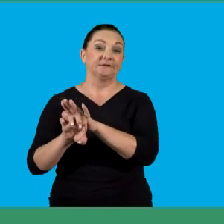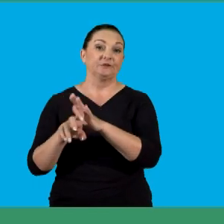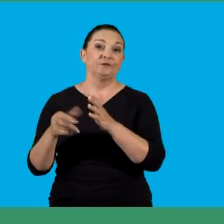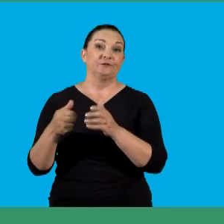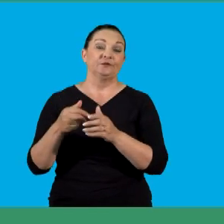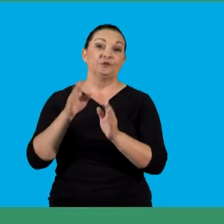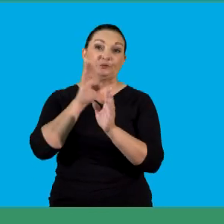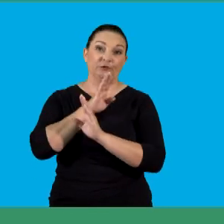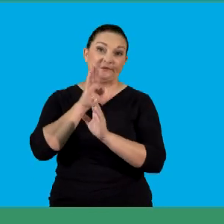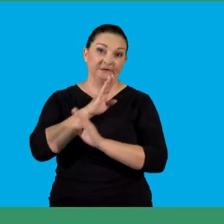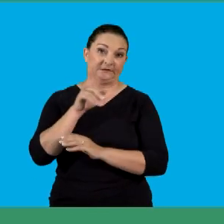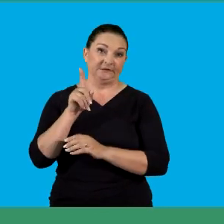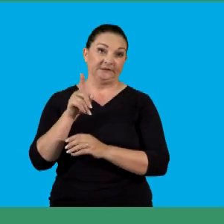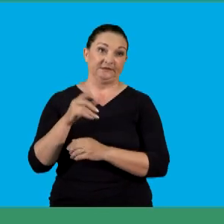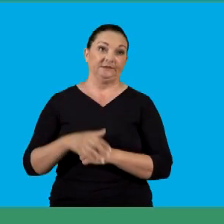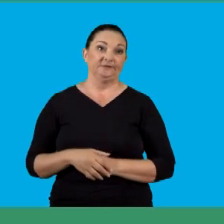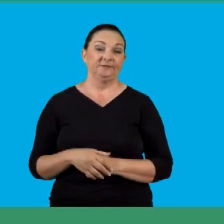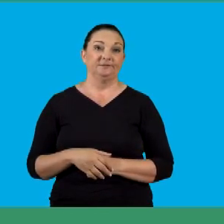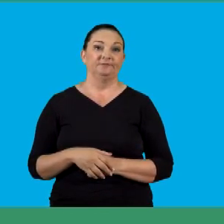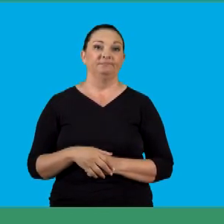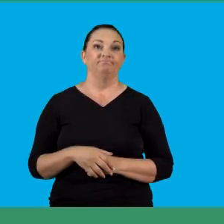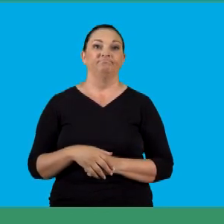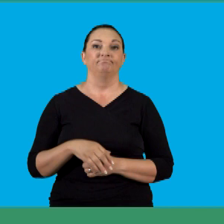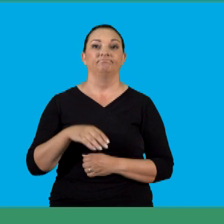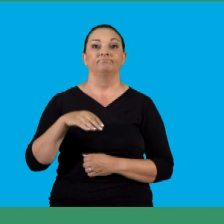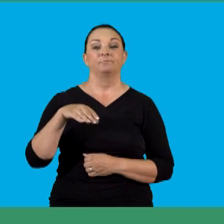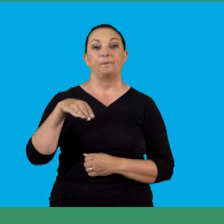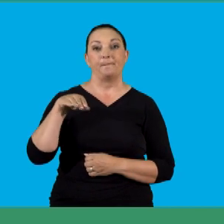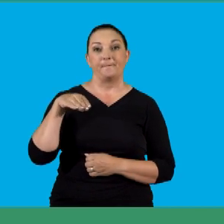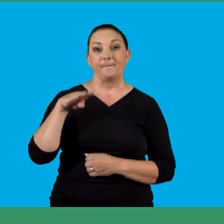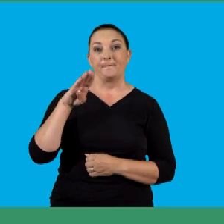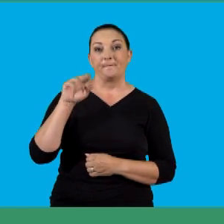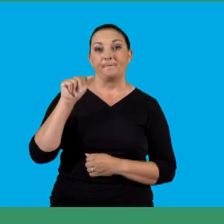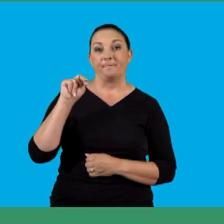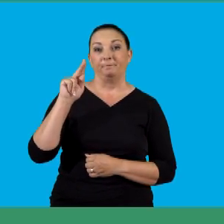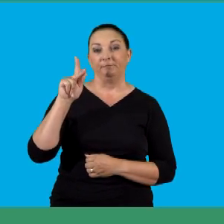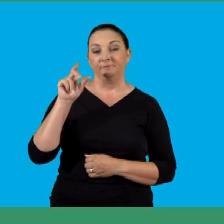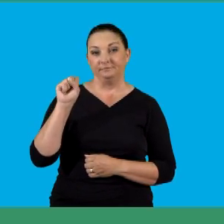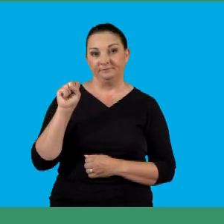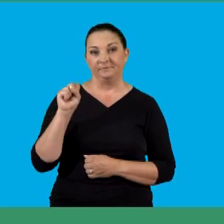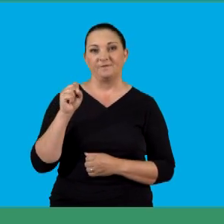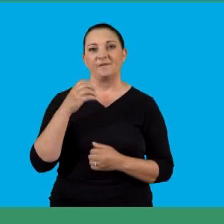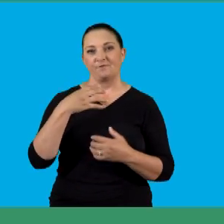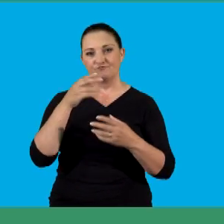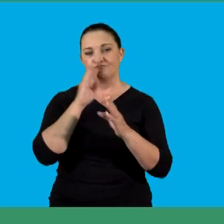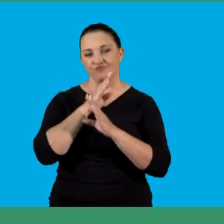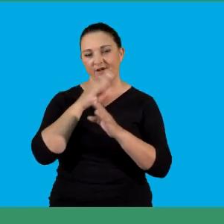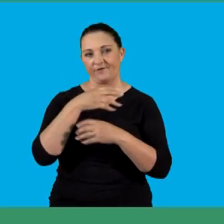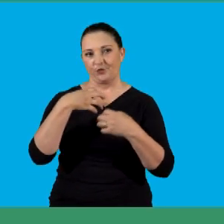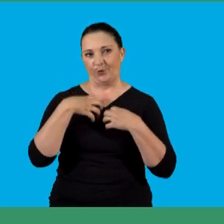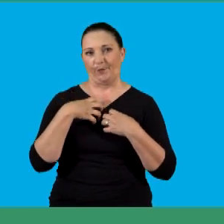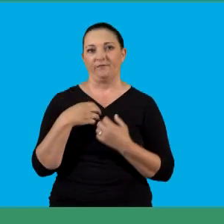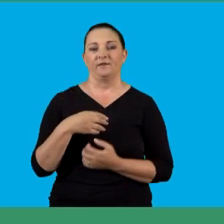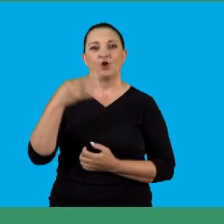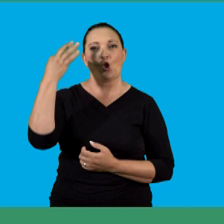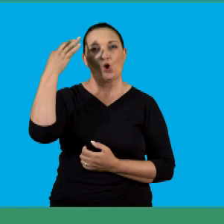examples of private sector. Private sector business. We have banks. Banks are privately owned.